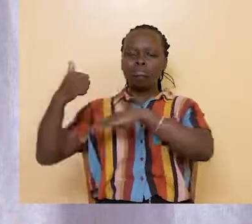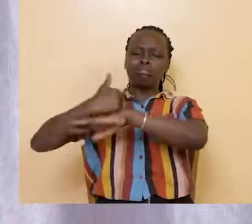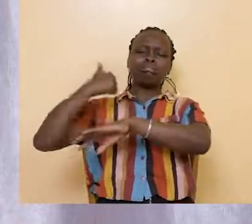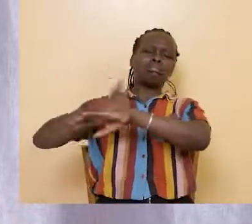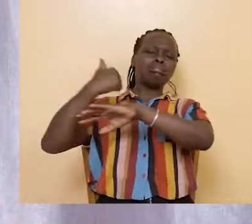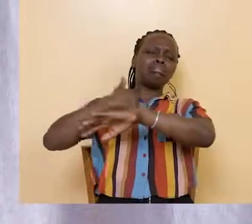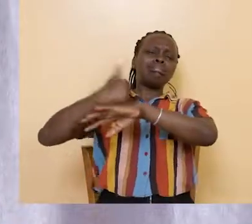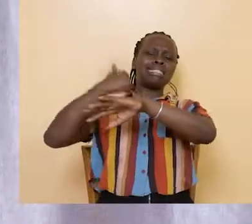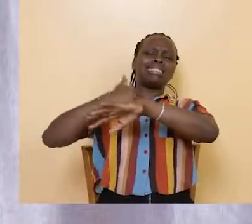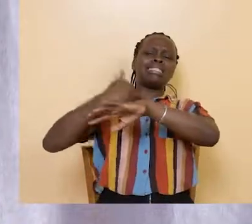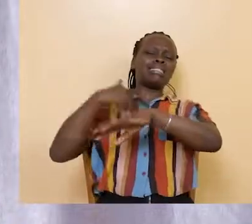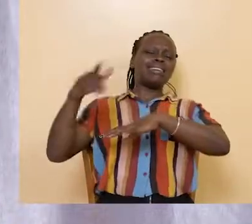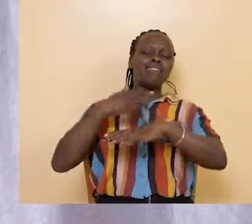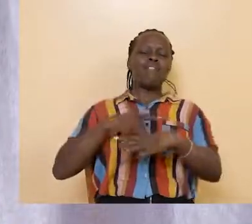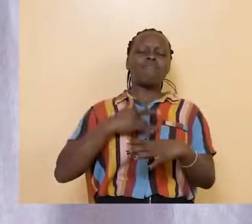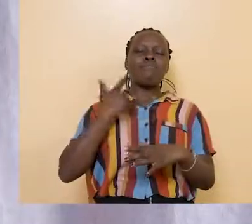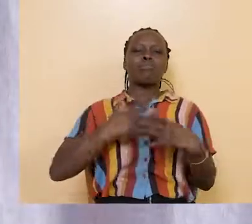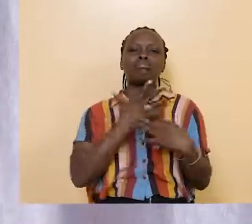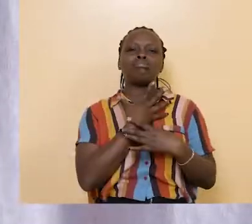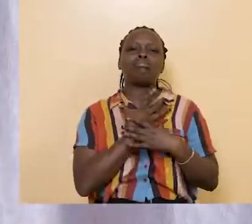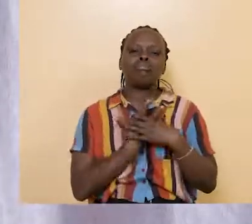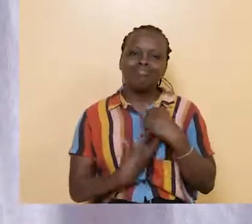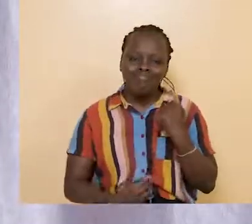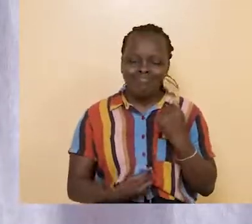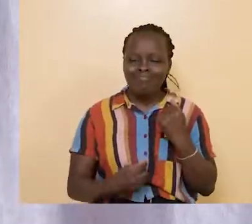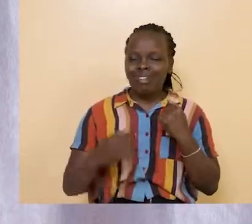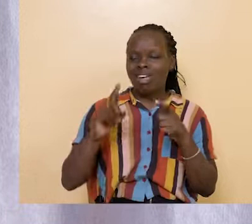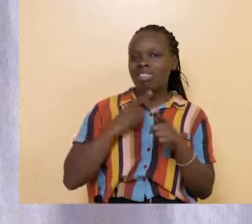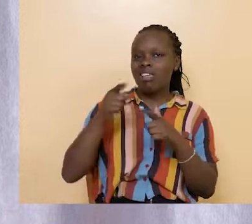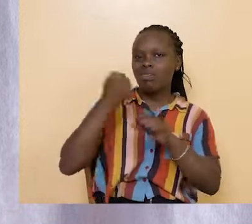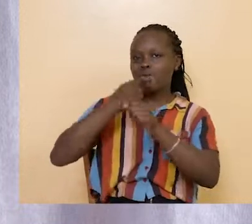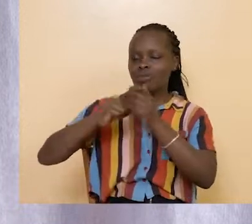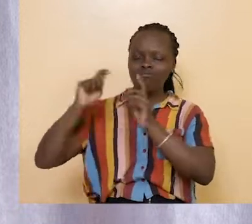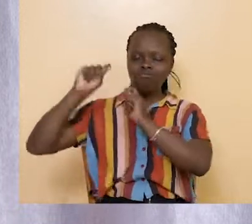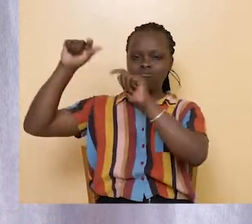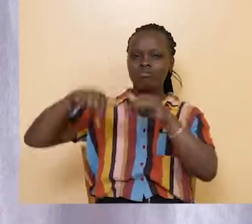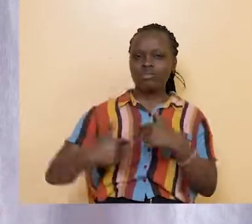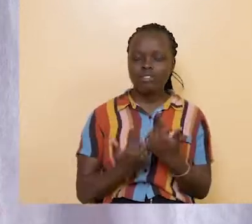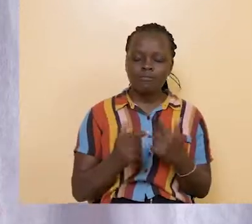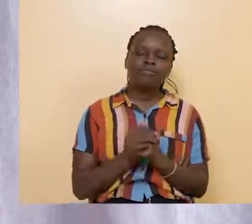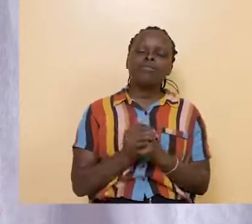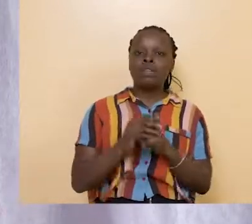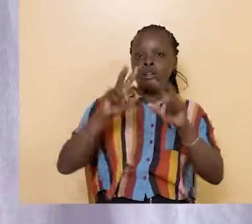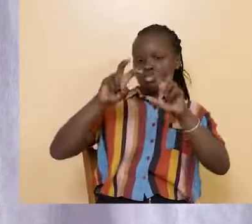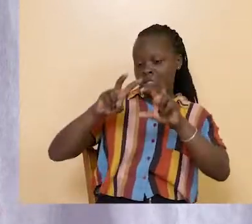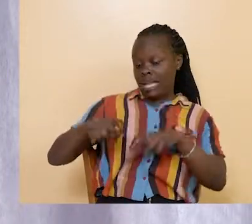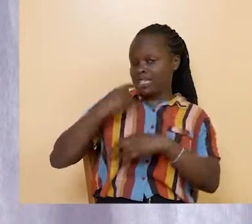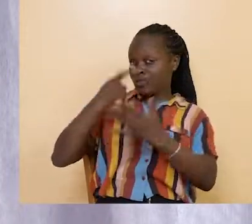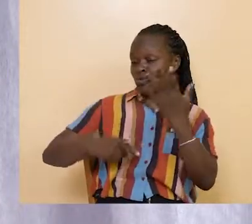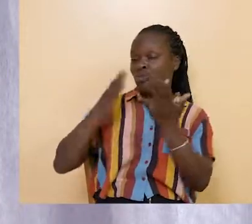on the internet and made to feel as though they did not deserve to be living in this world anymore. And research has shown